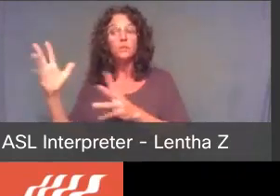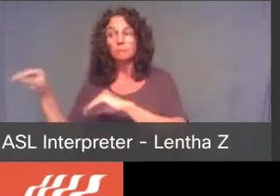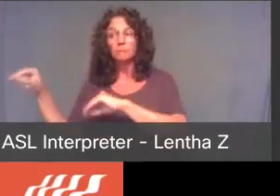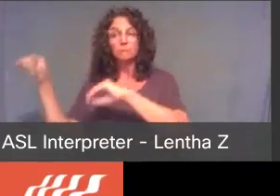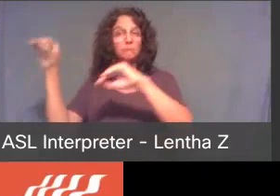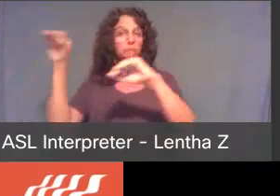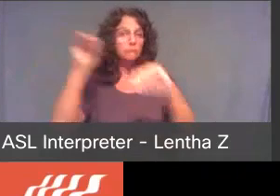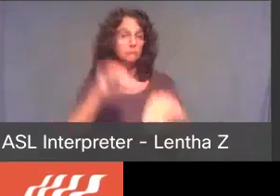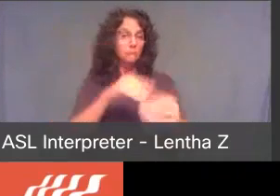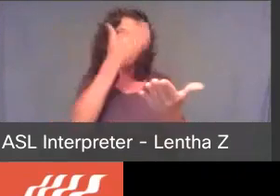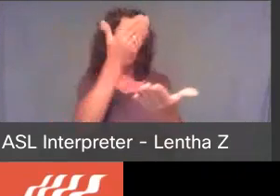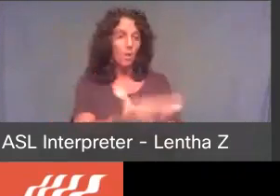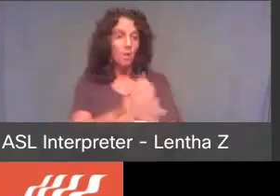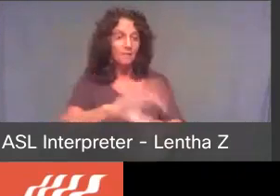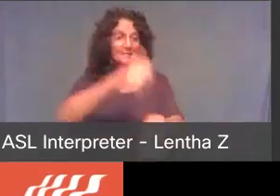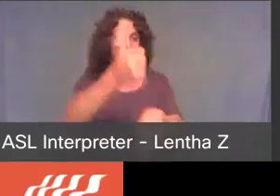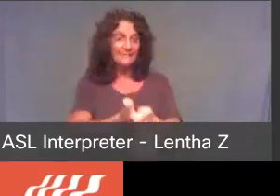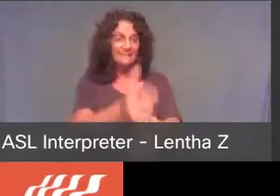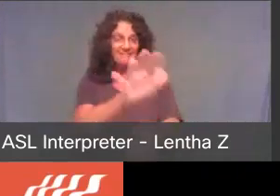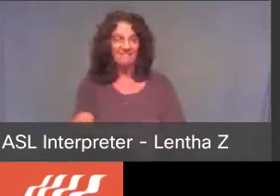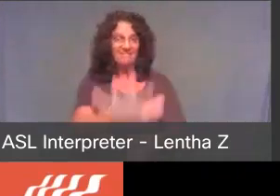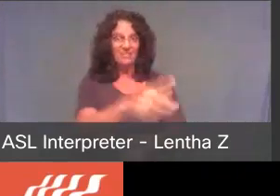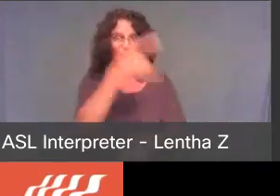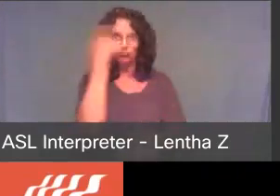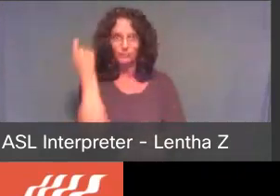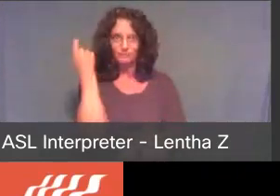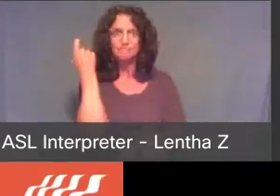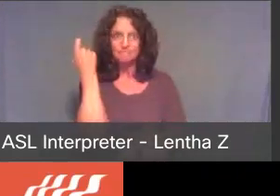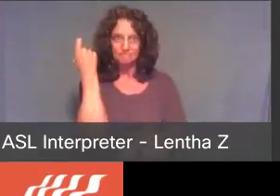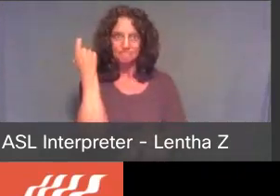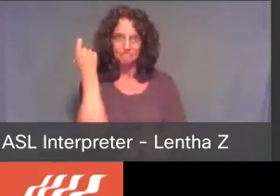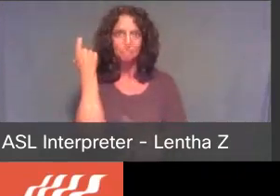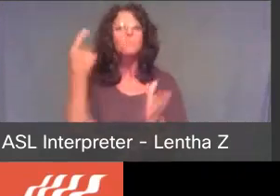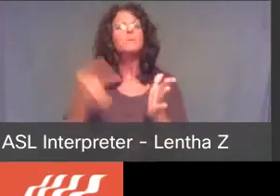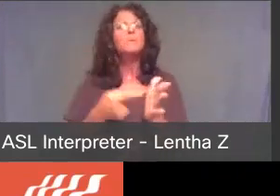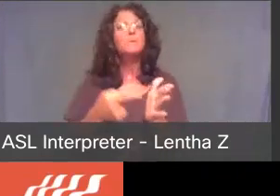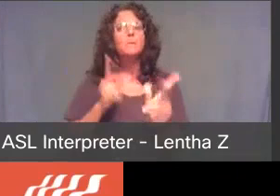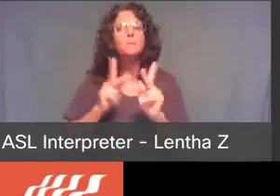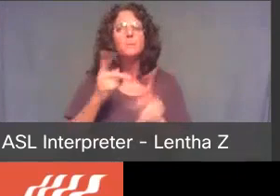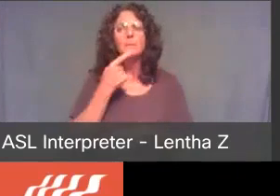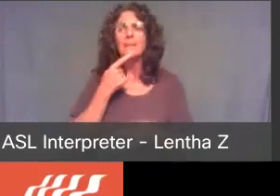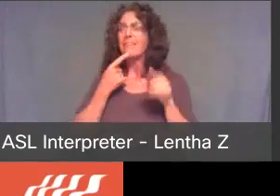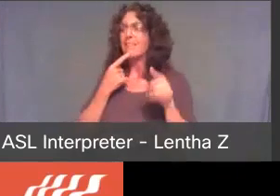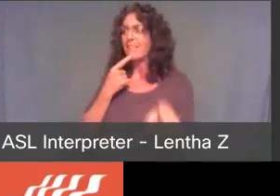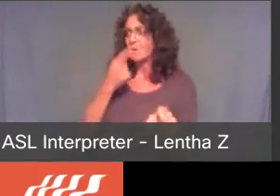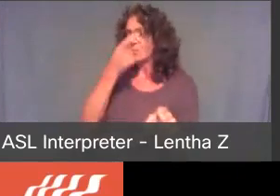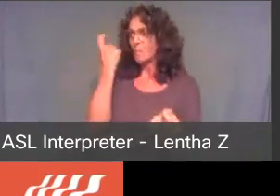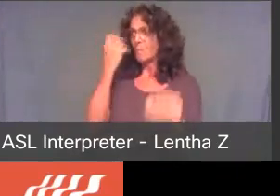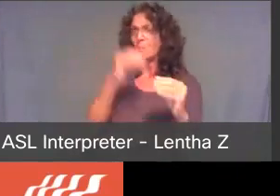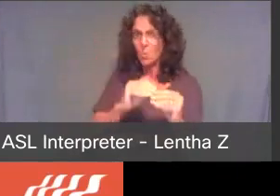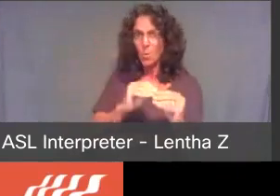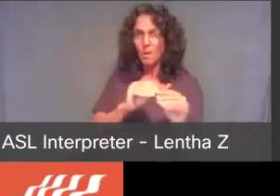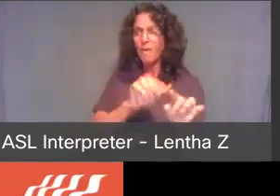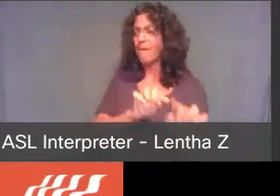being resettled, there's a lot of trauma. Sometimes people will say like even more traumatizing there because the other traumas